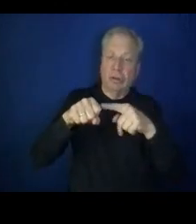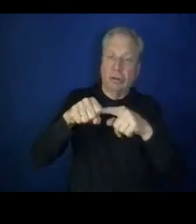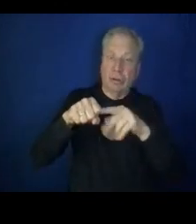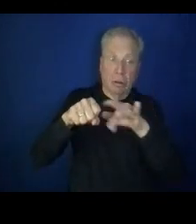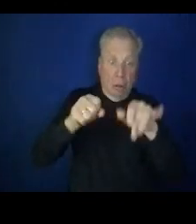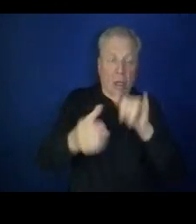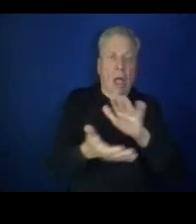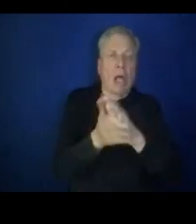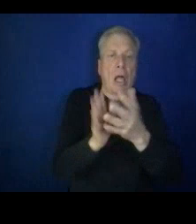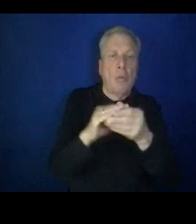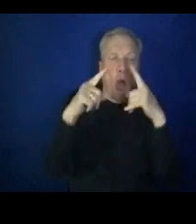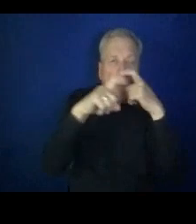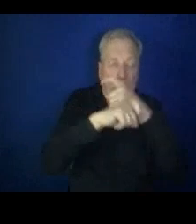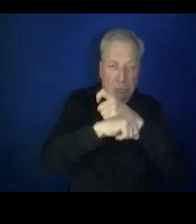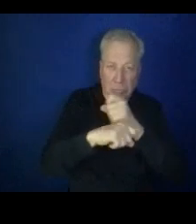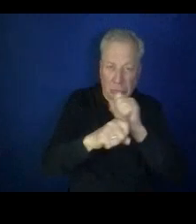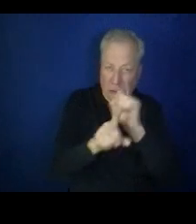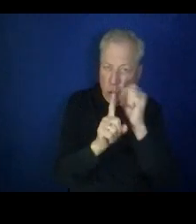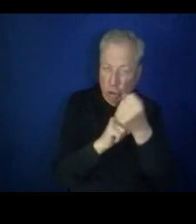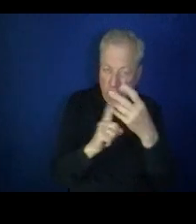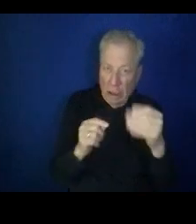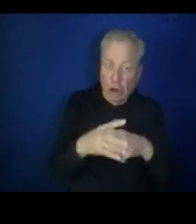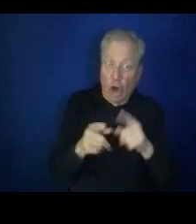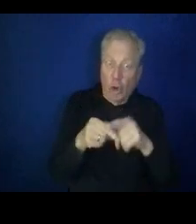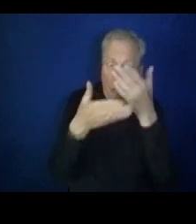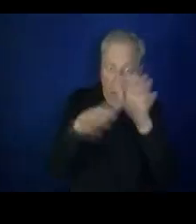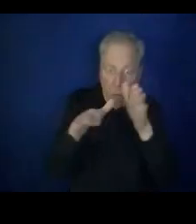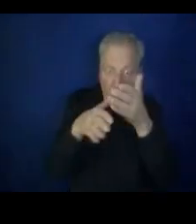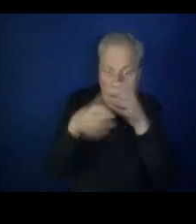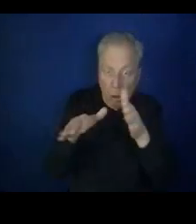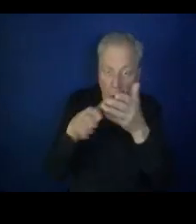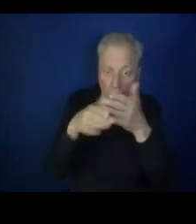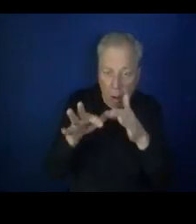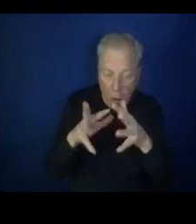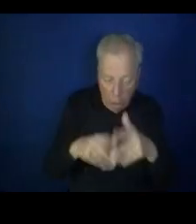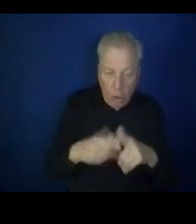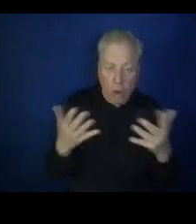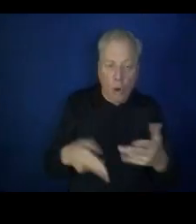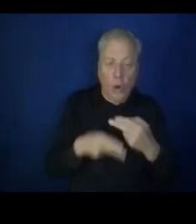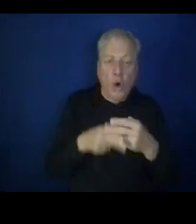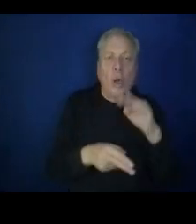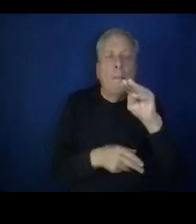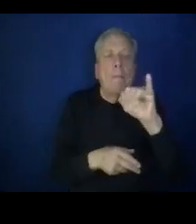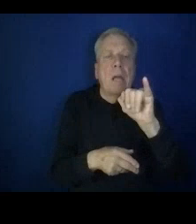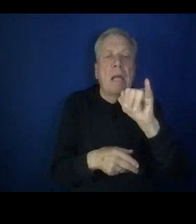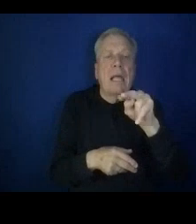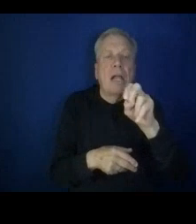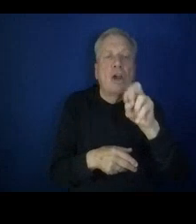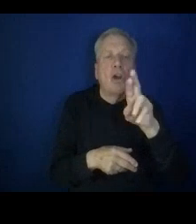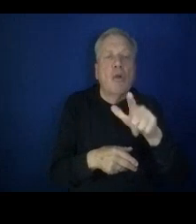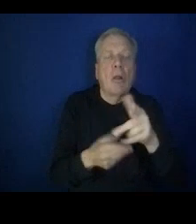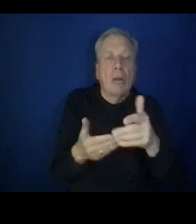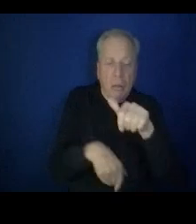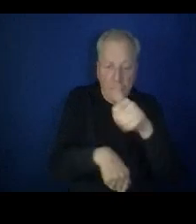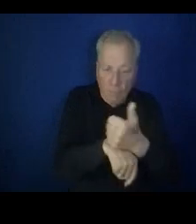form, and they start breaking it down to what's called a mineral form, or something